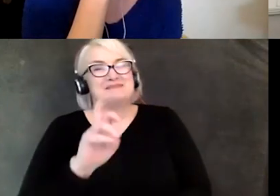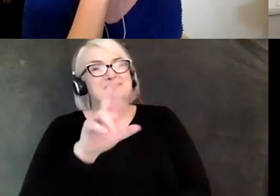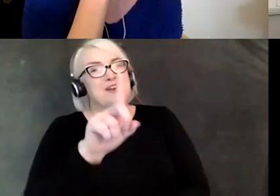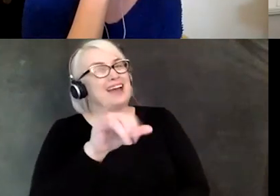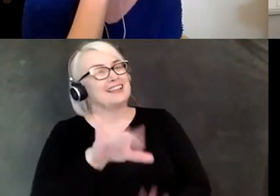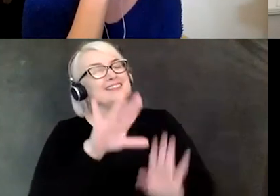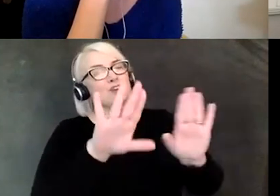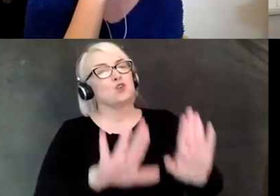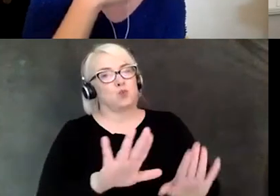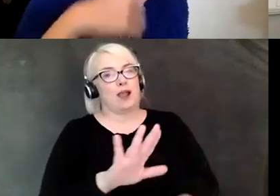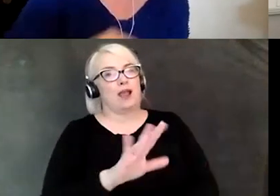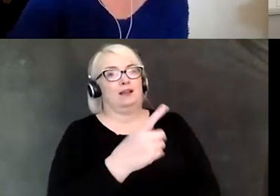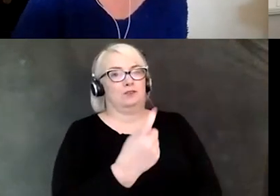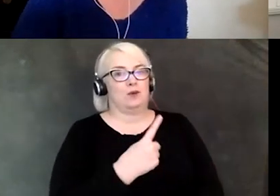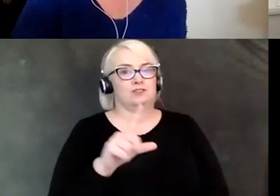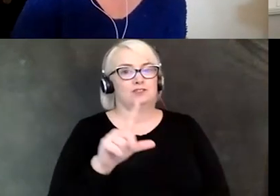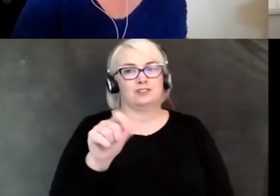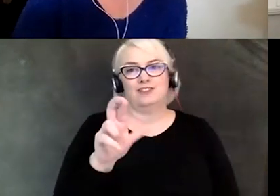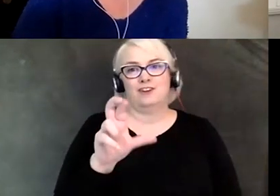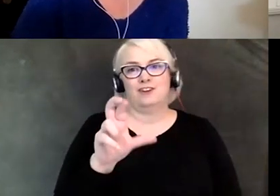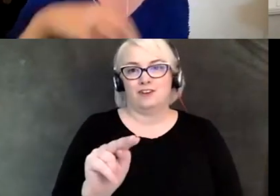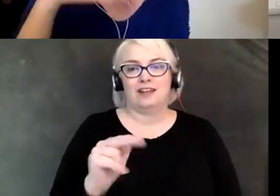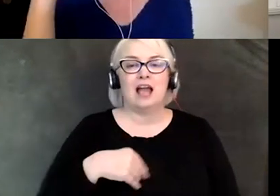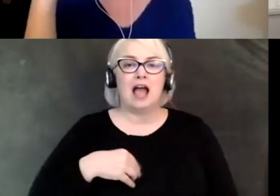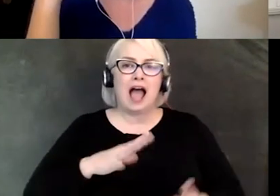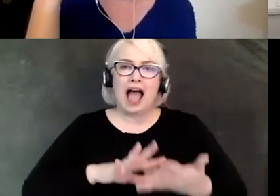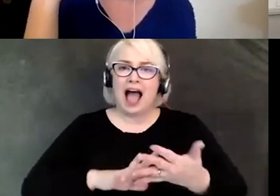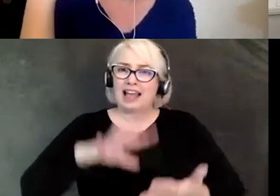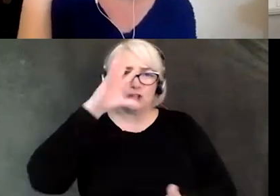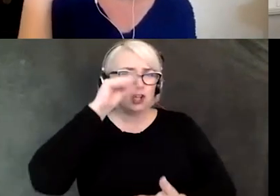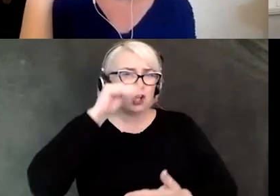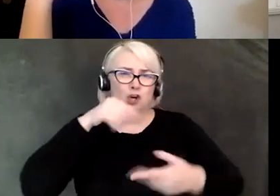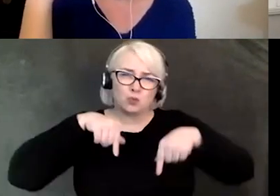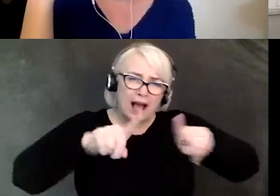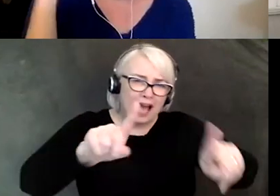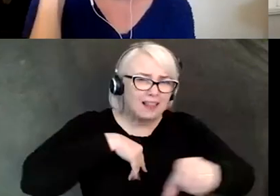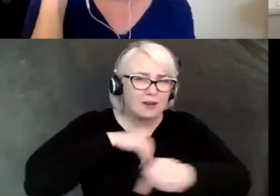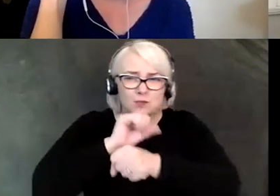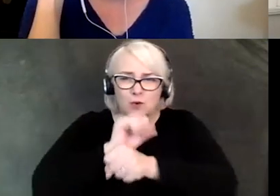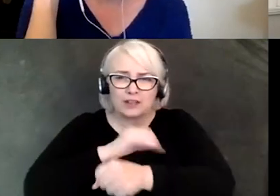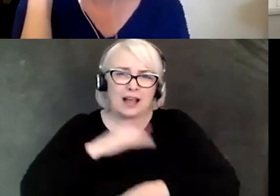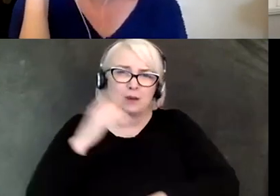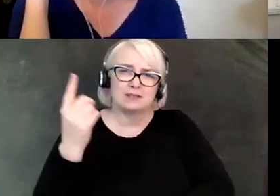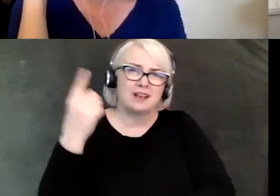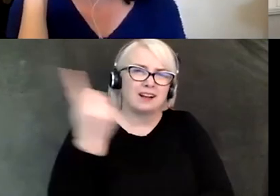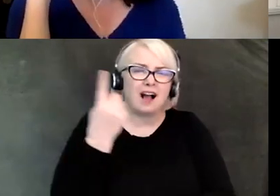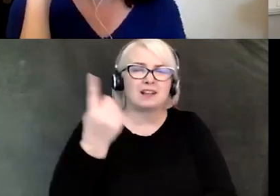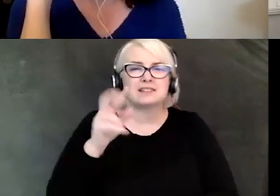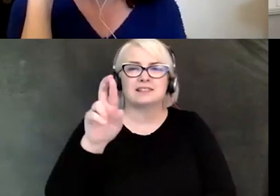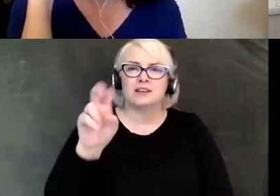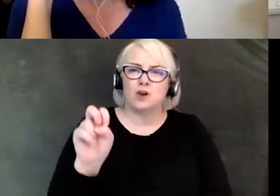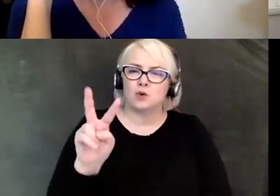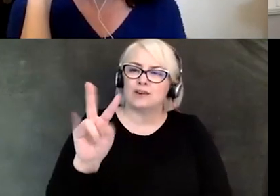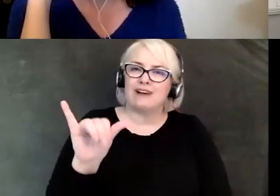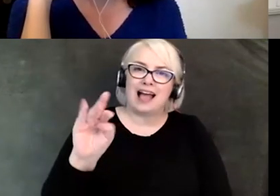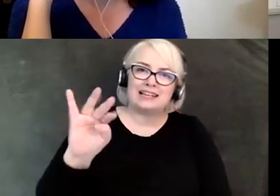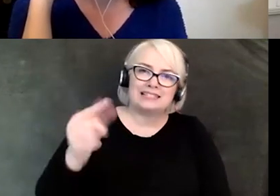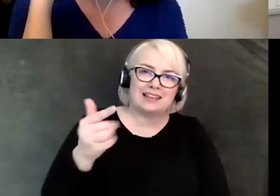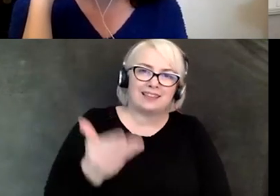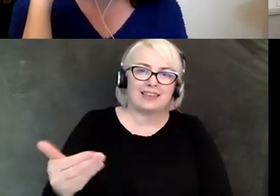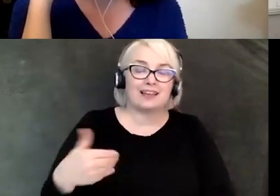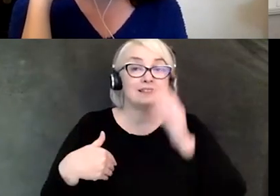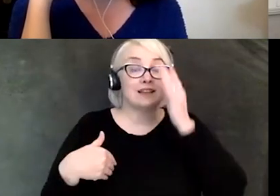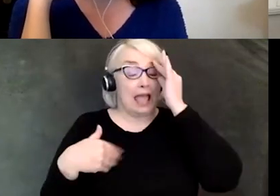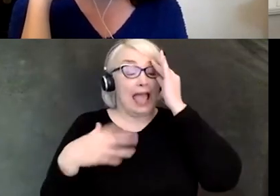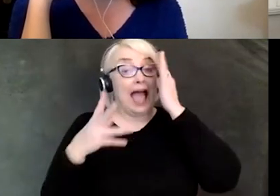had like, I learned on the fly. was a constant, I was constantly revising things. like, again, I would also say a lot of this was done in the